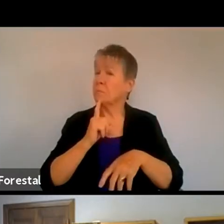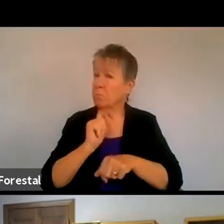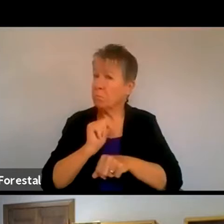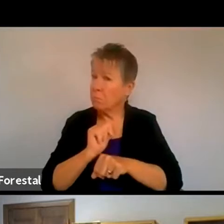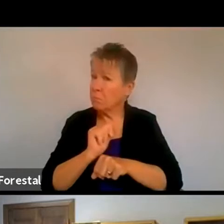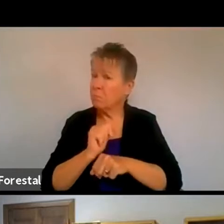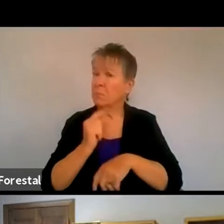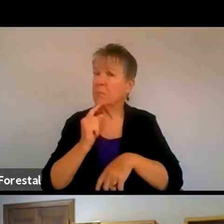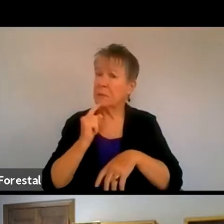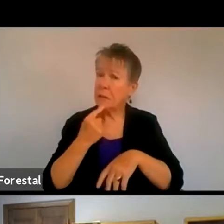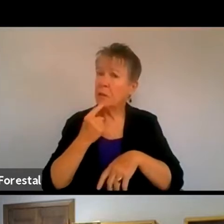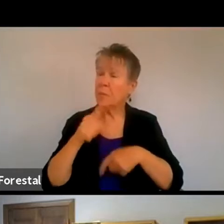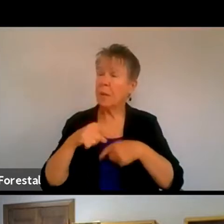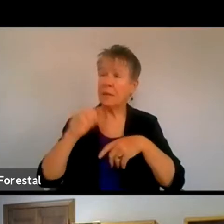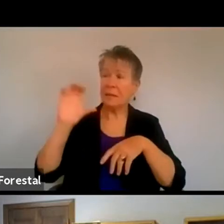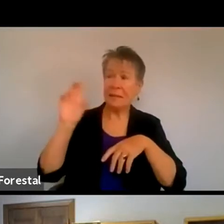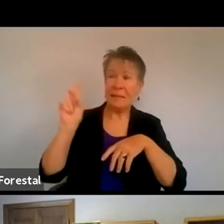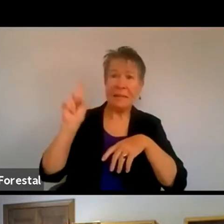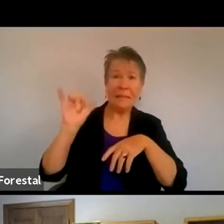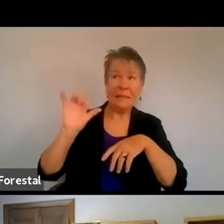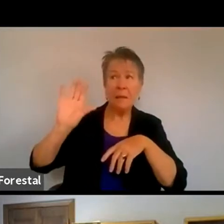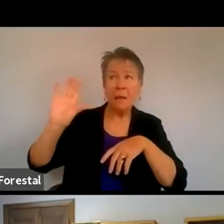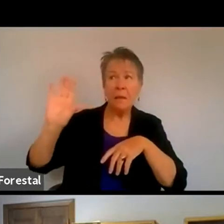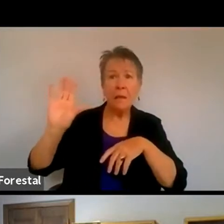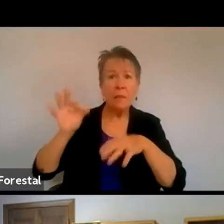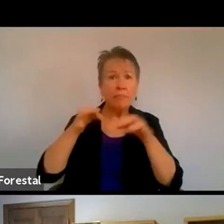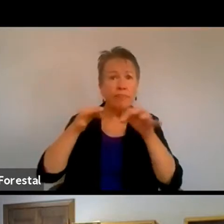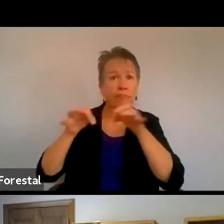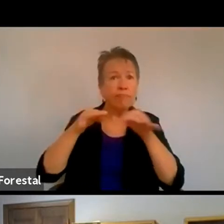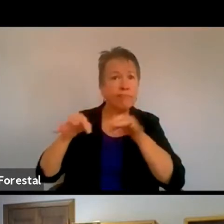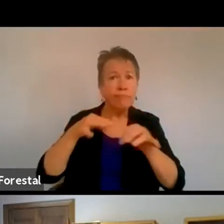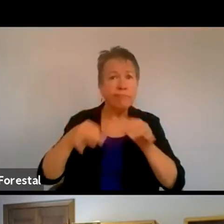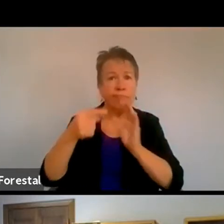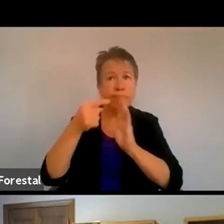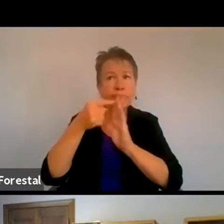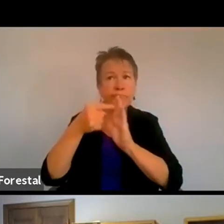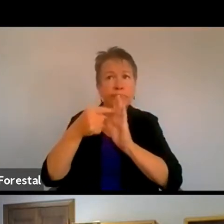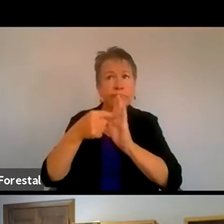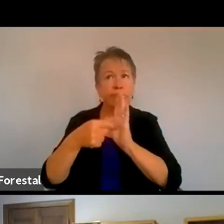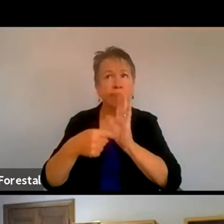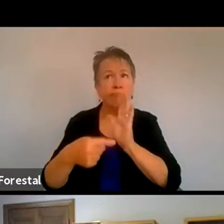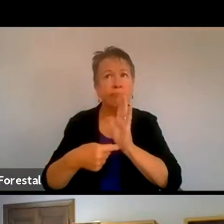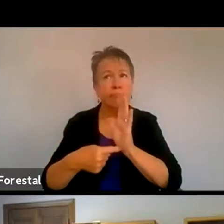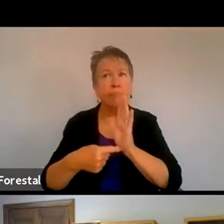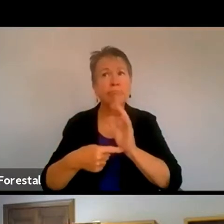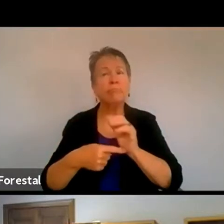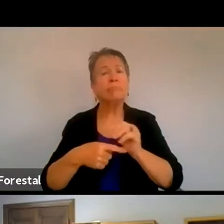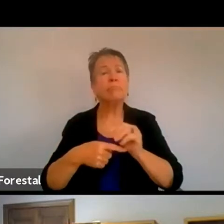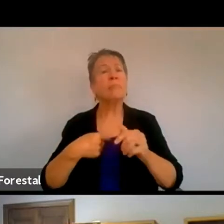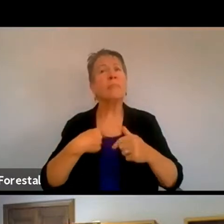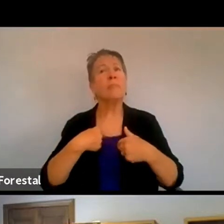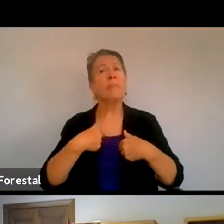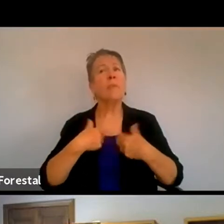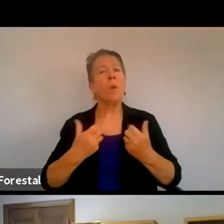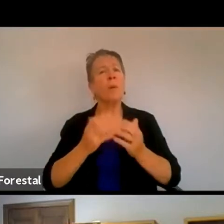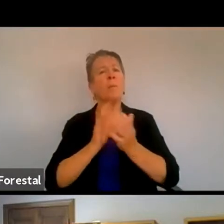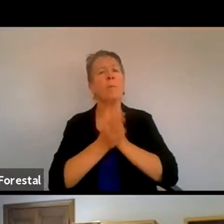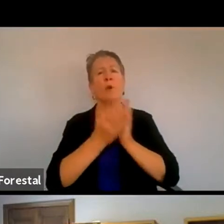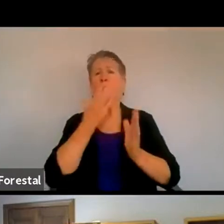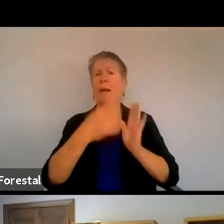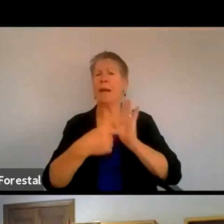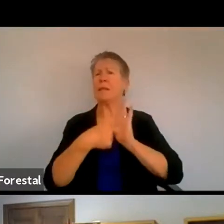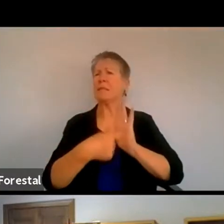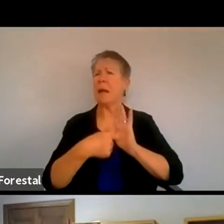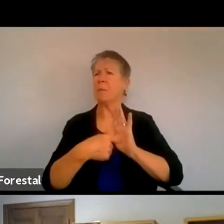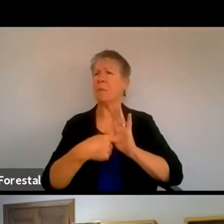being, folks looking to us for guidance as an elected official and as governor, but also for my own health. I mean, I had a